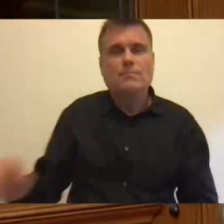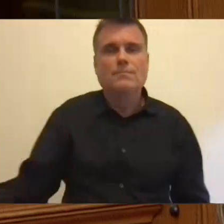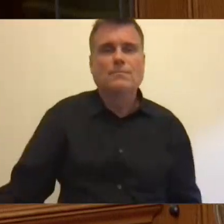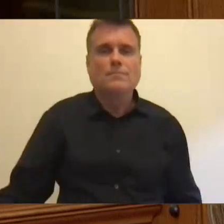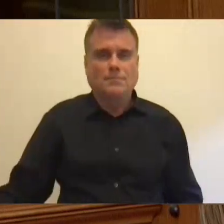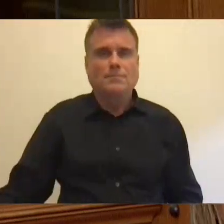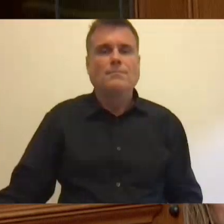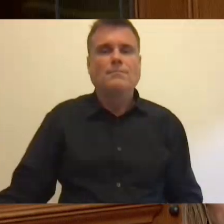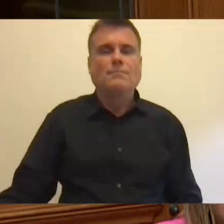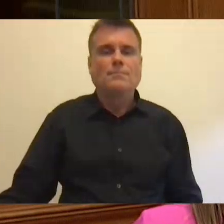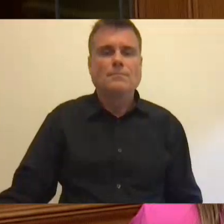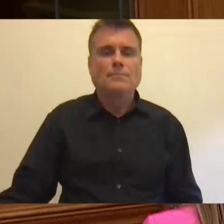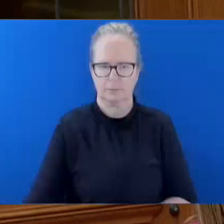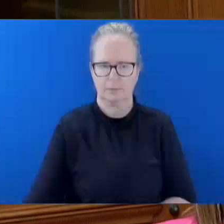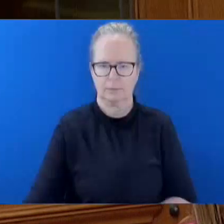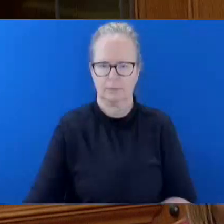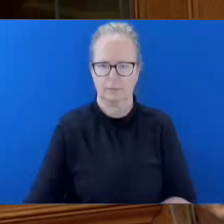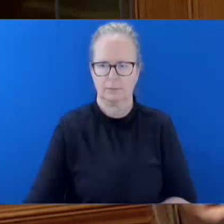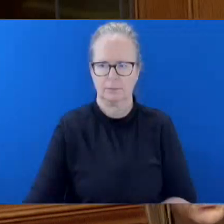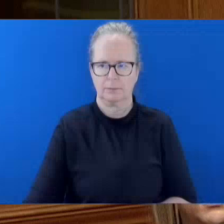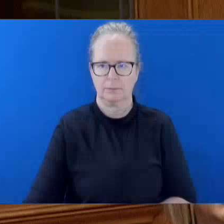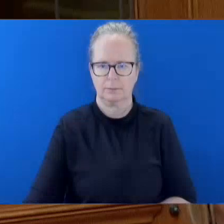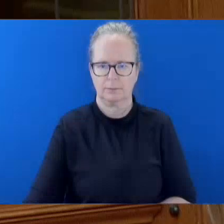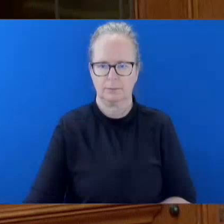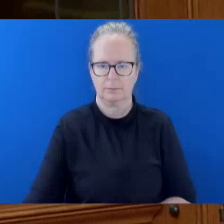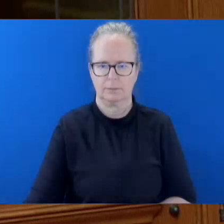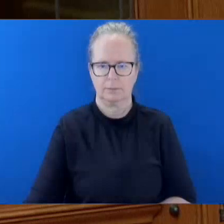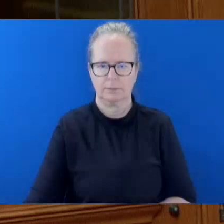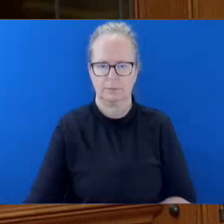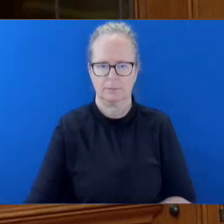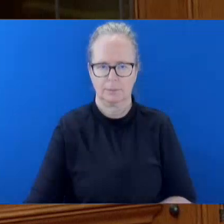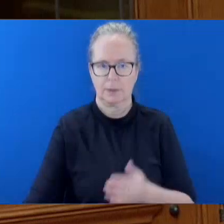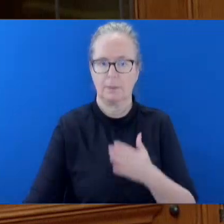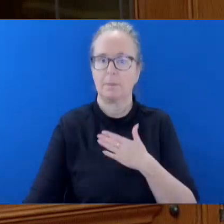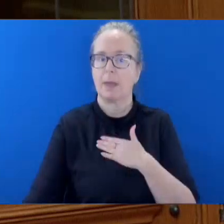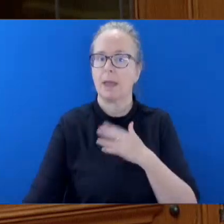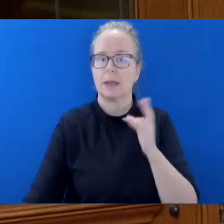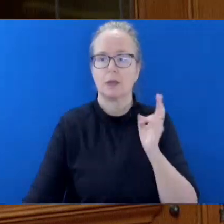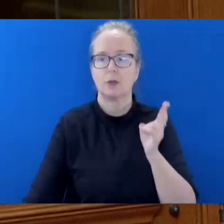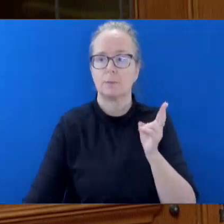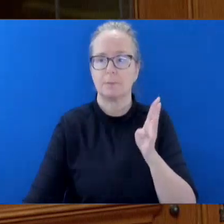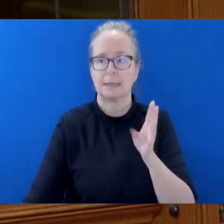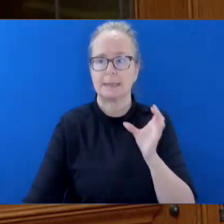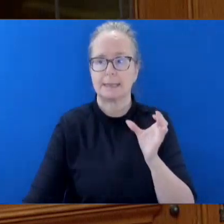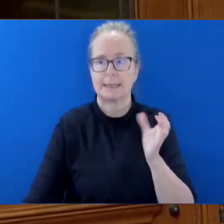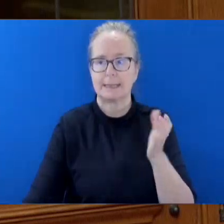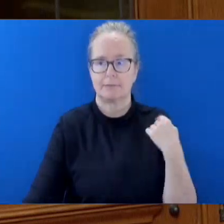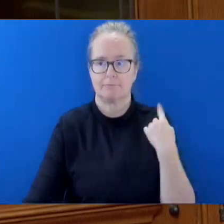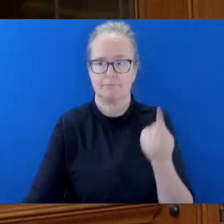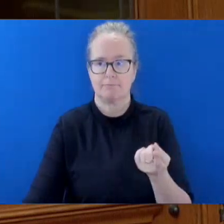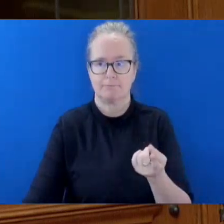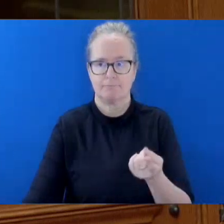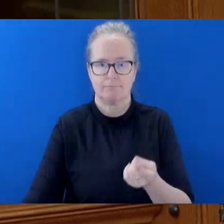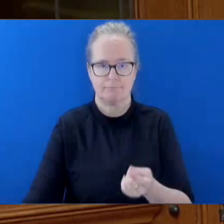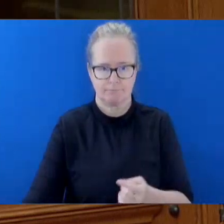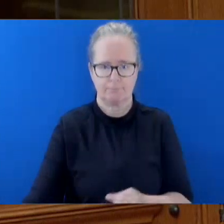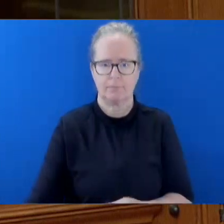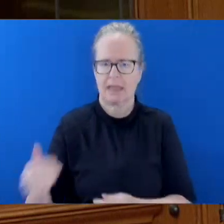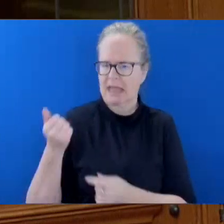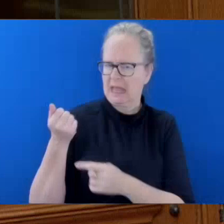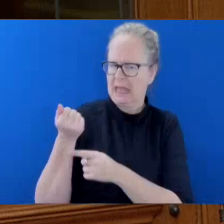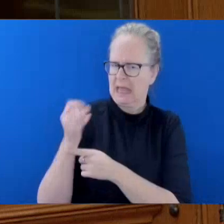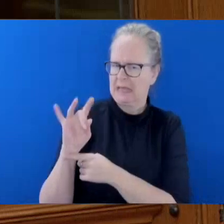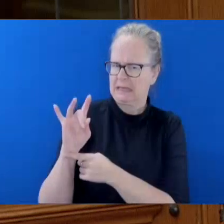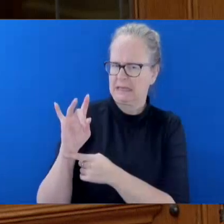British Columbia goes back to the year of 1862. My great-great-grandfather, John Morton, was one of the first pioneers